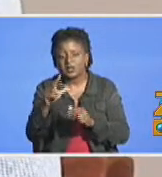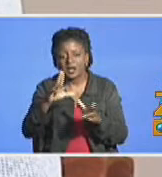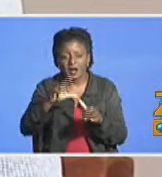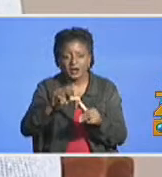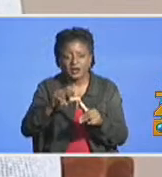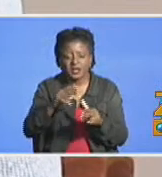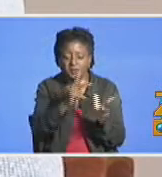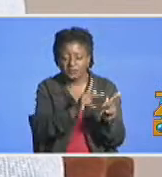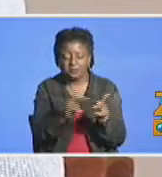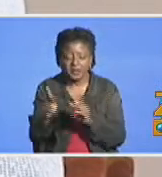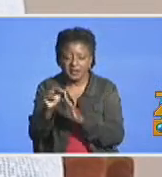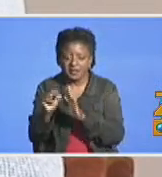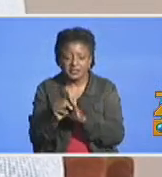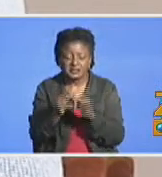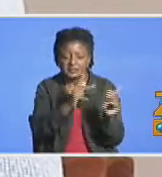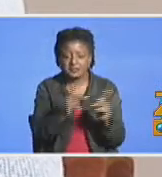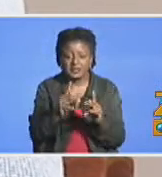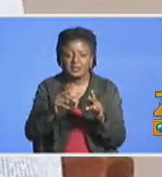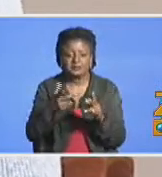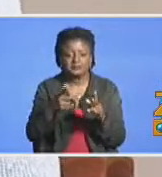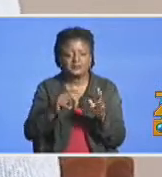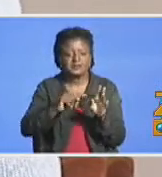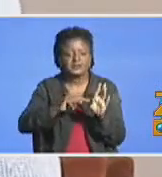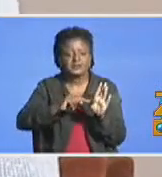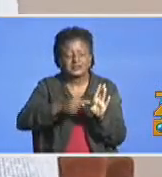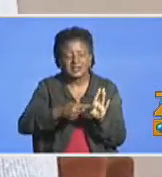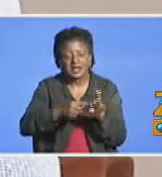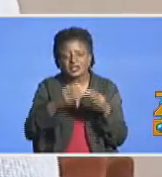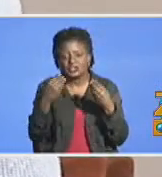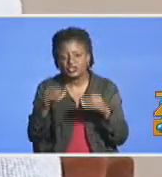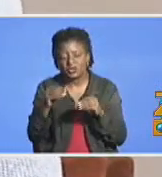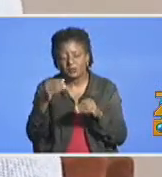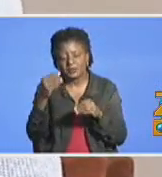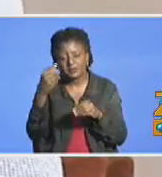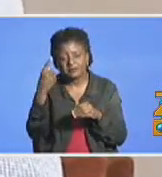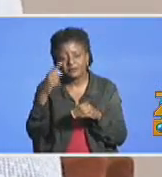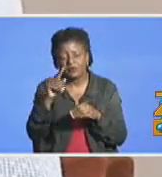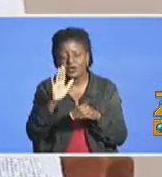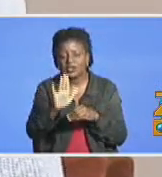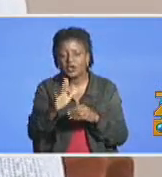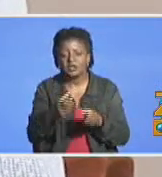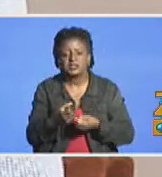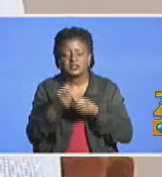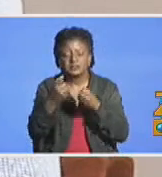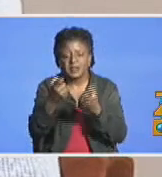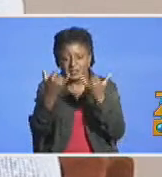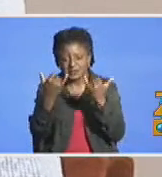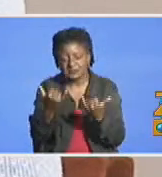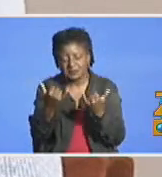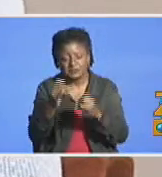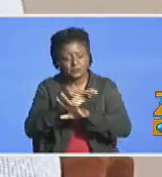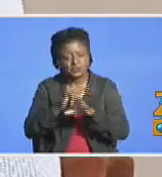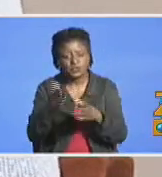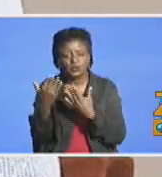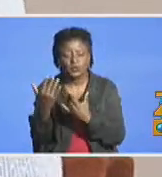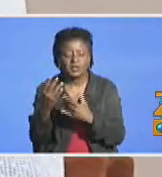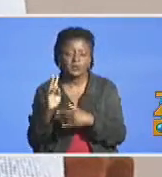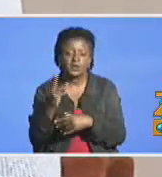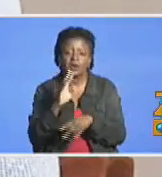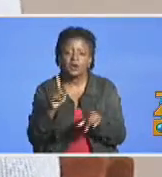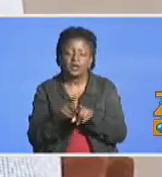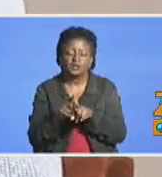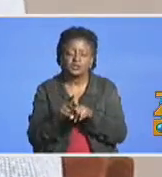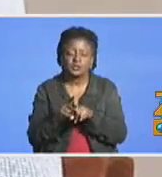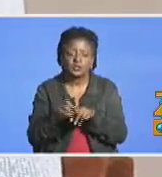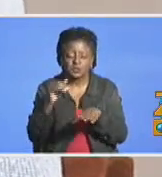Start shopping for your supplies immediately. Don't wait. We're also in contact with the